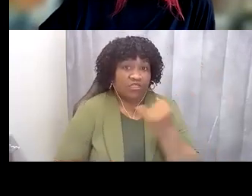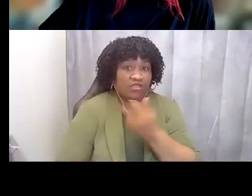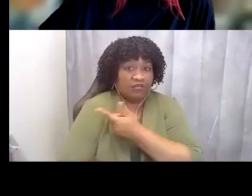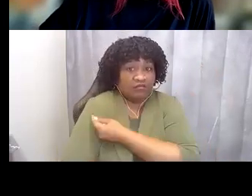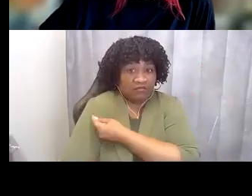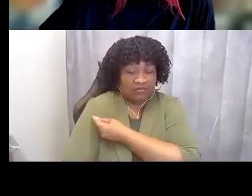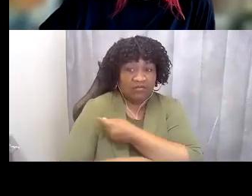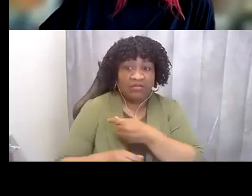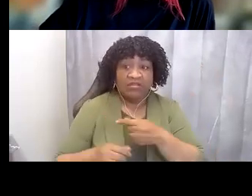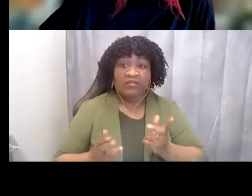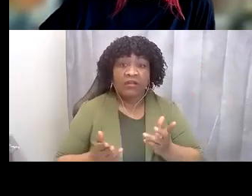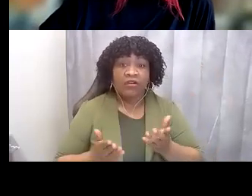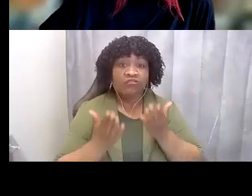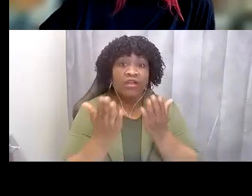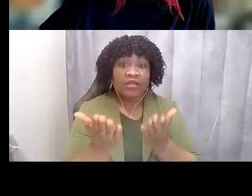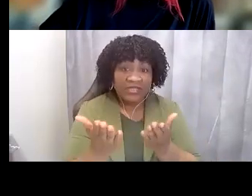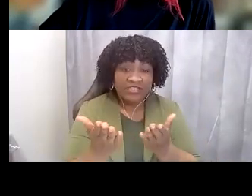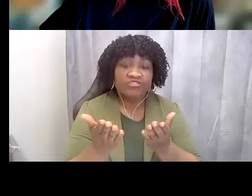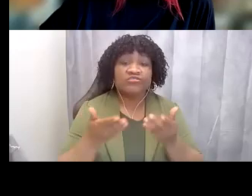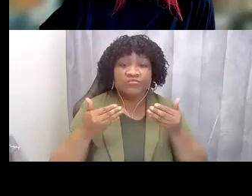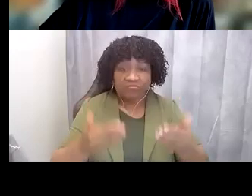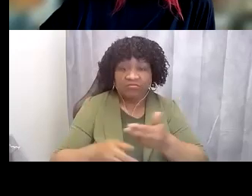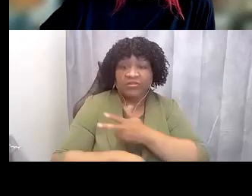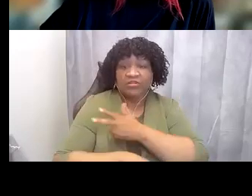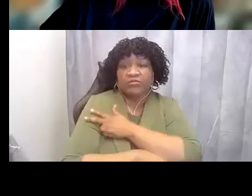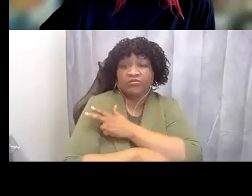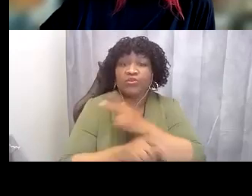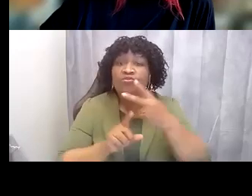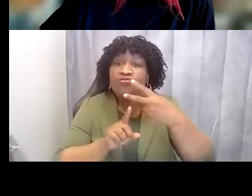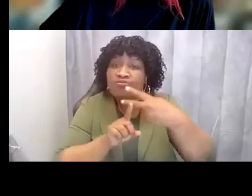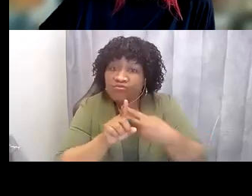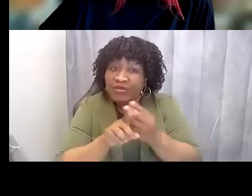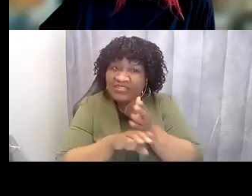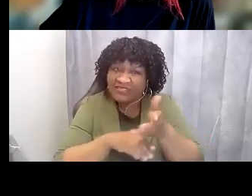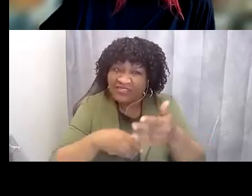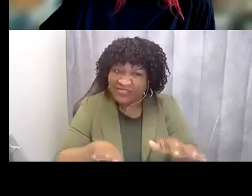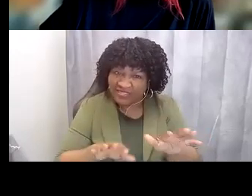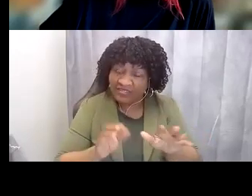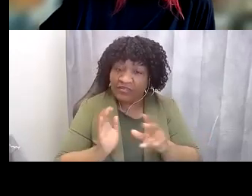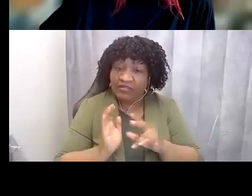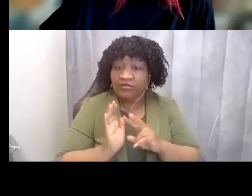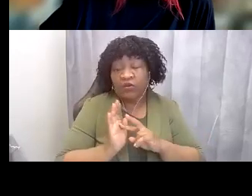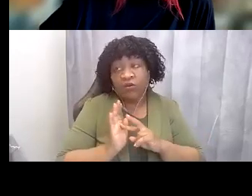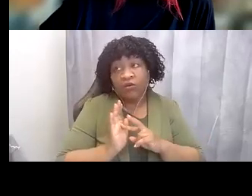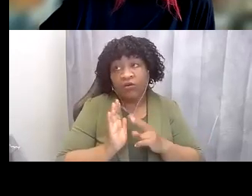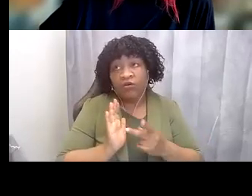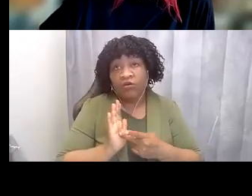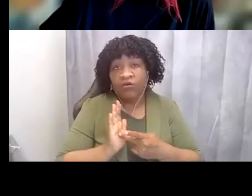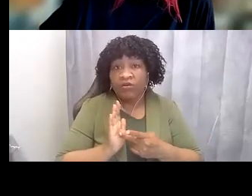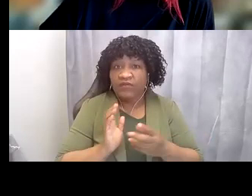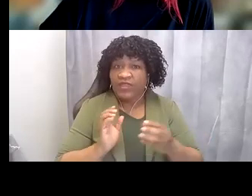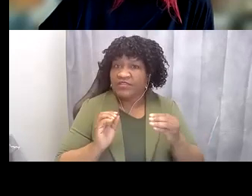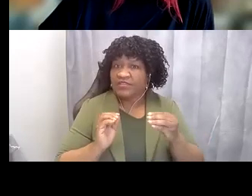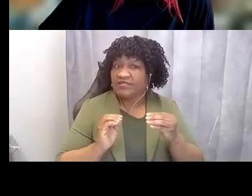the recommendation is to get a booster at 2 months after. So that's much